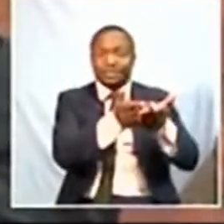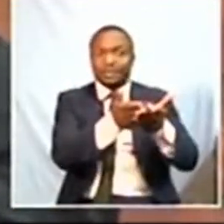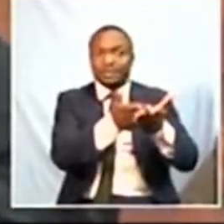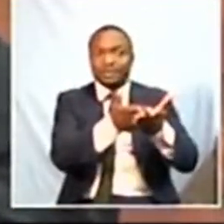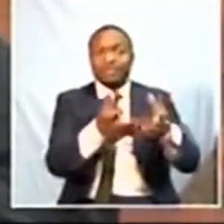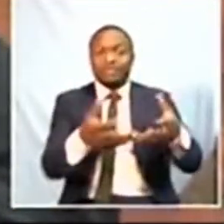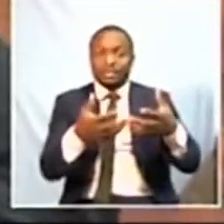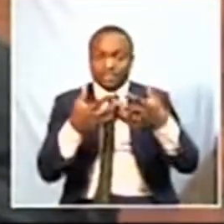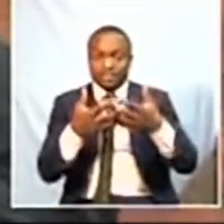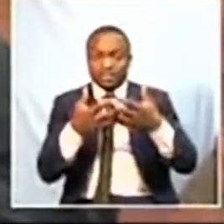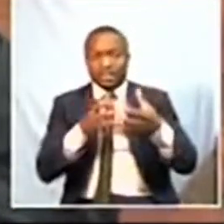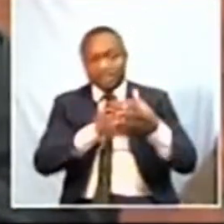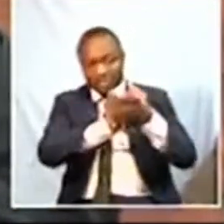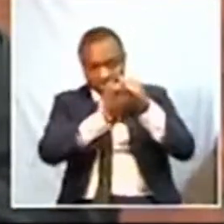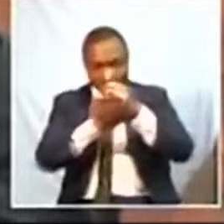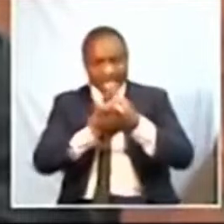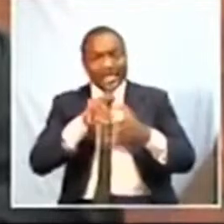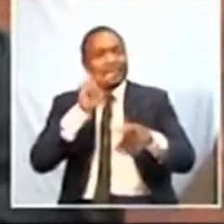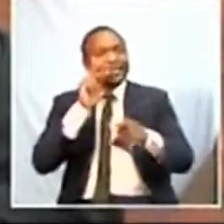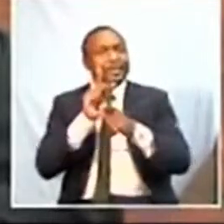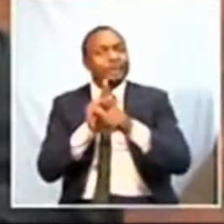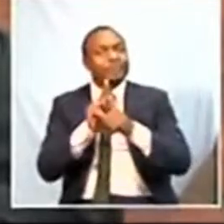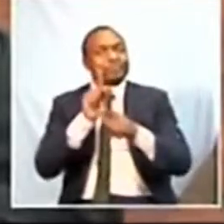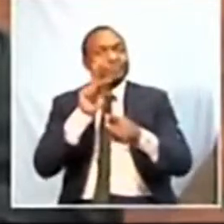the cooperative. Keep